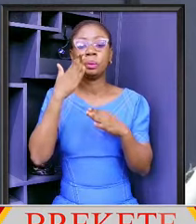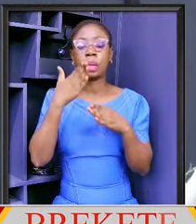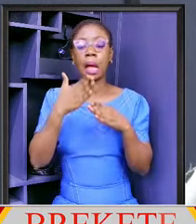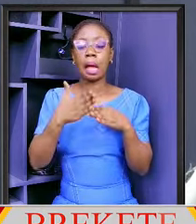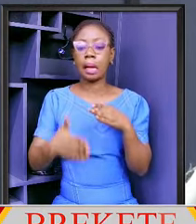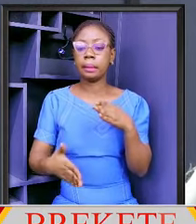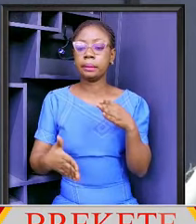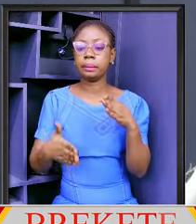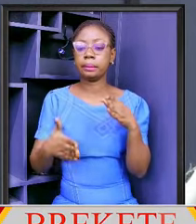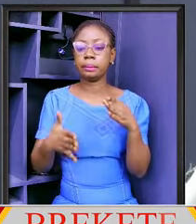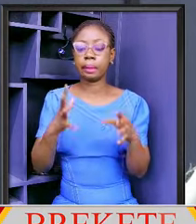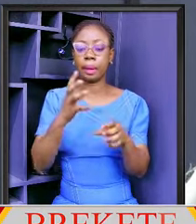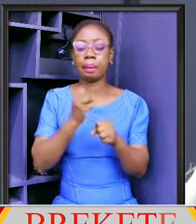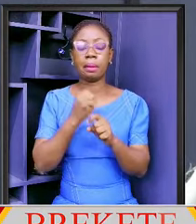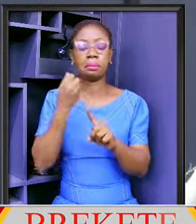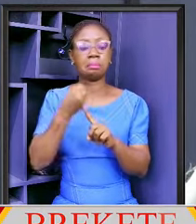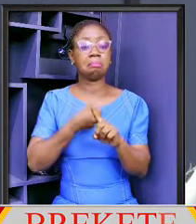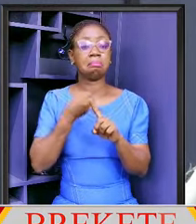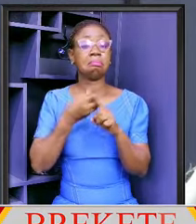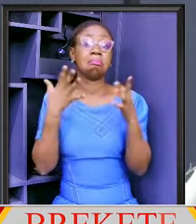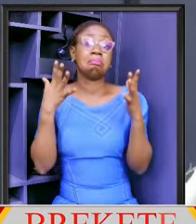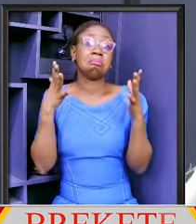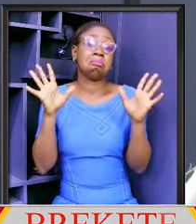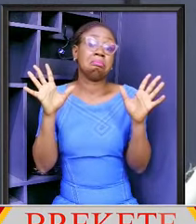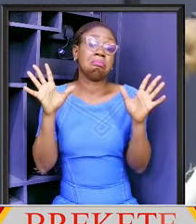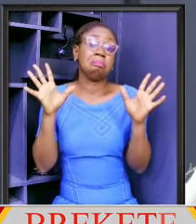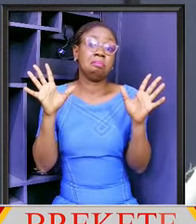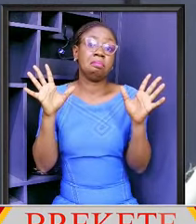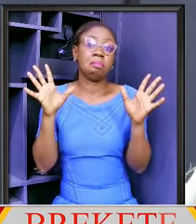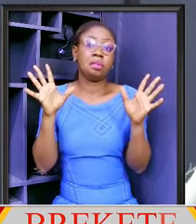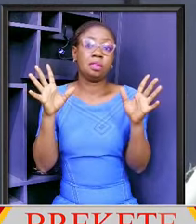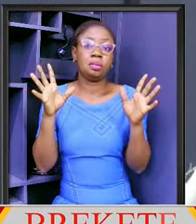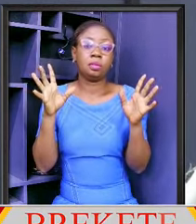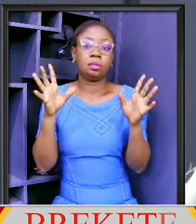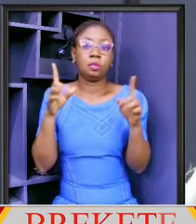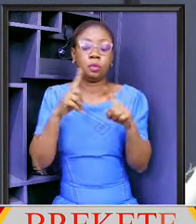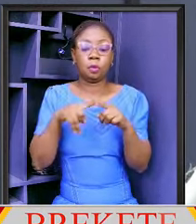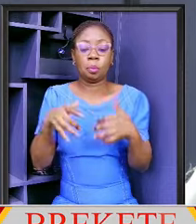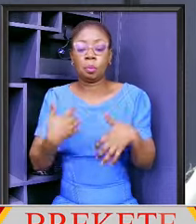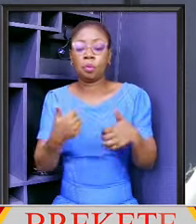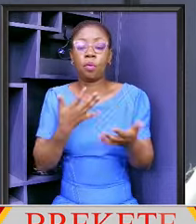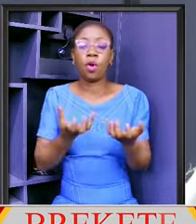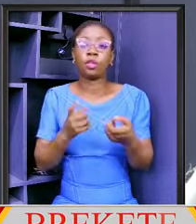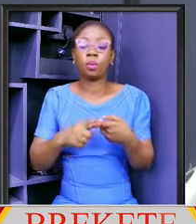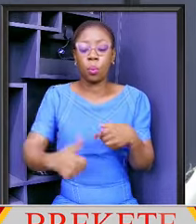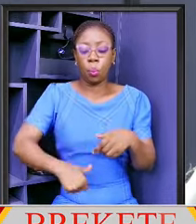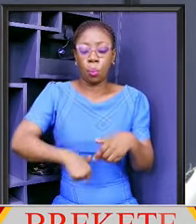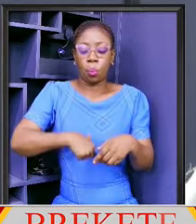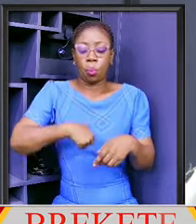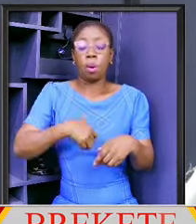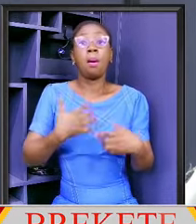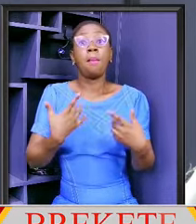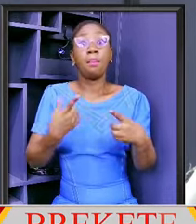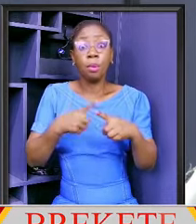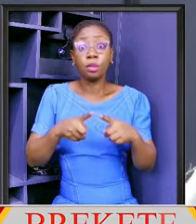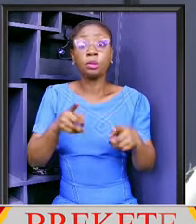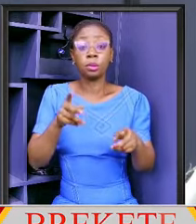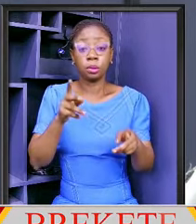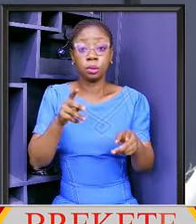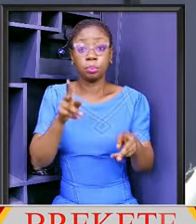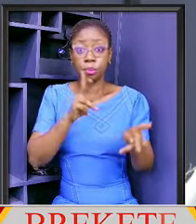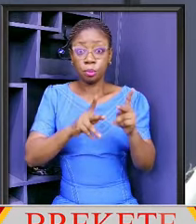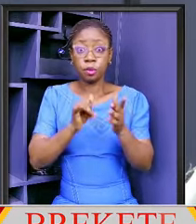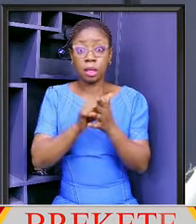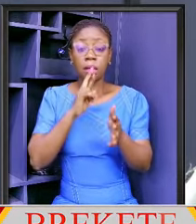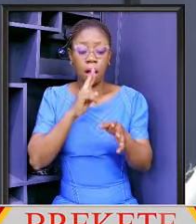place. But the one way they committed, go they do research on how to improve on your